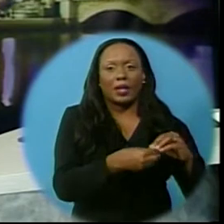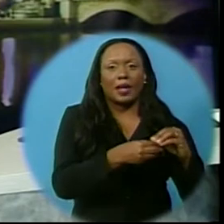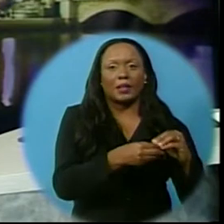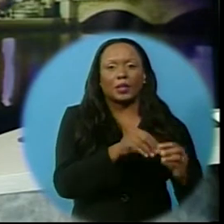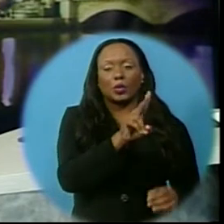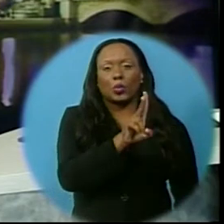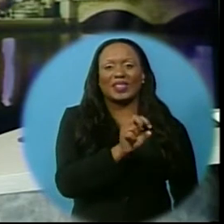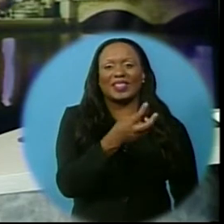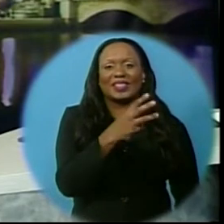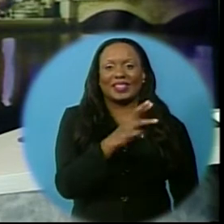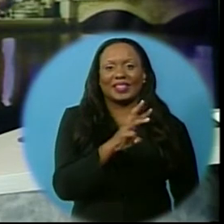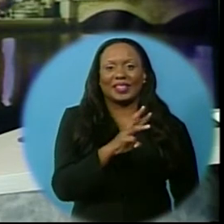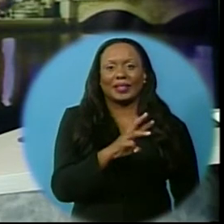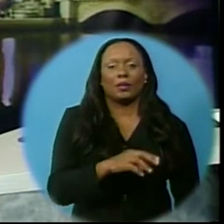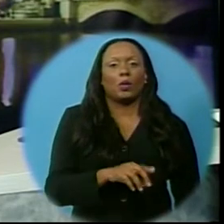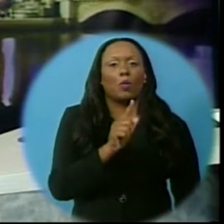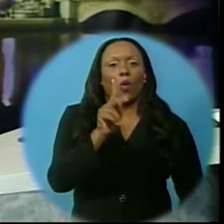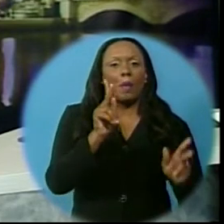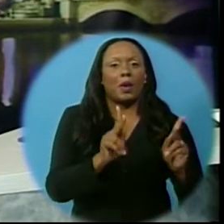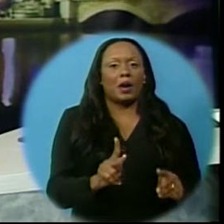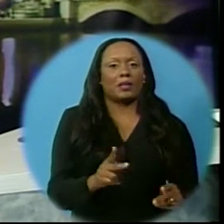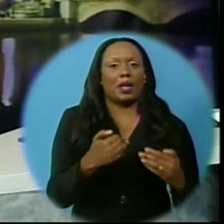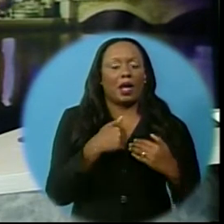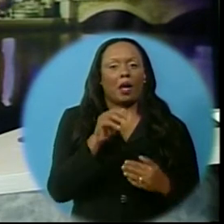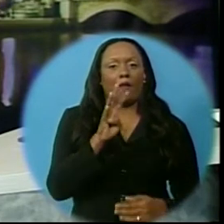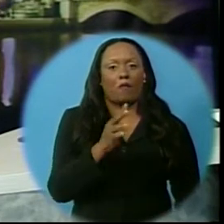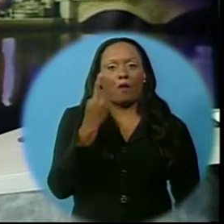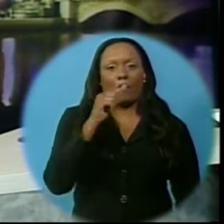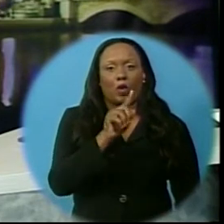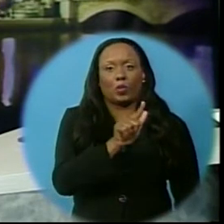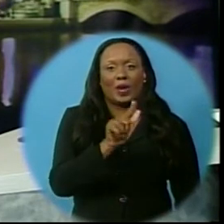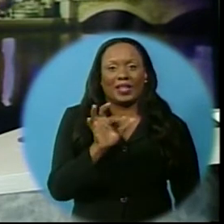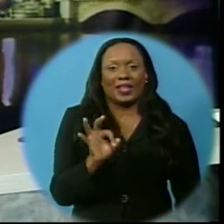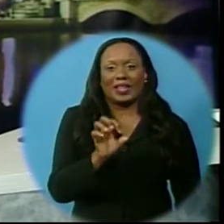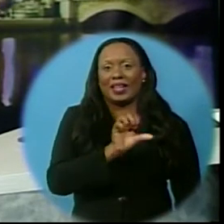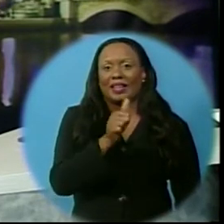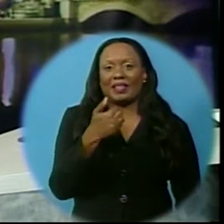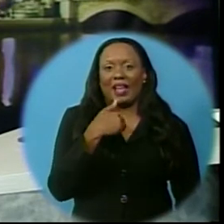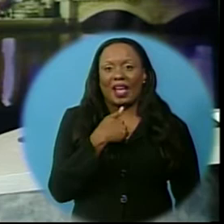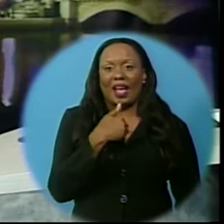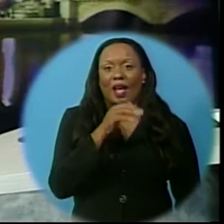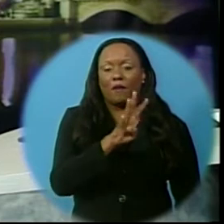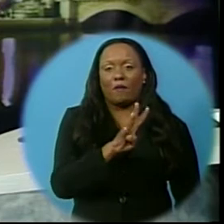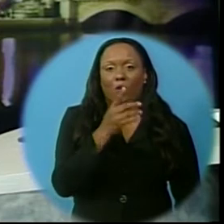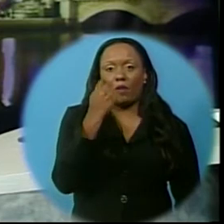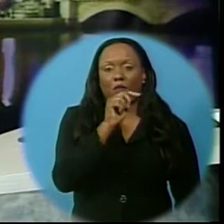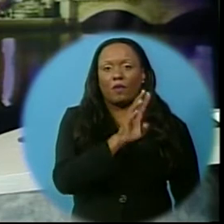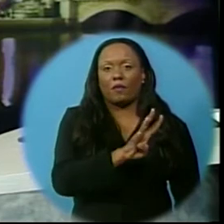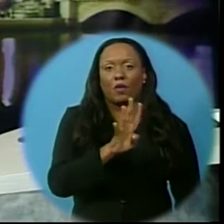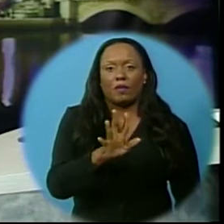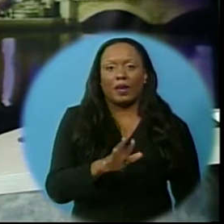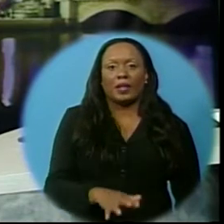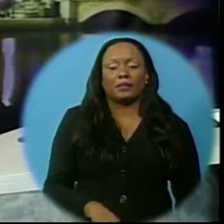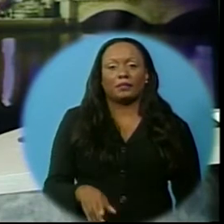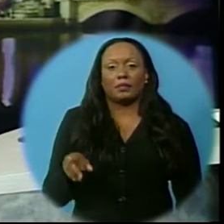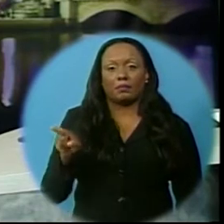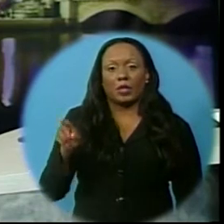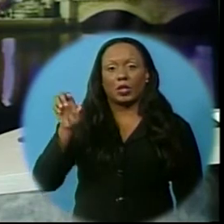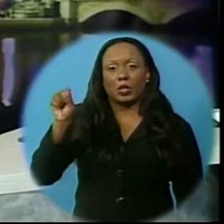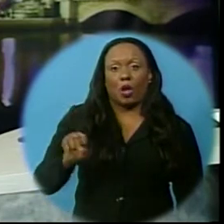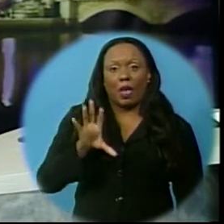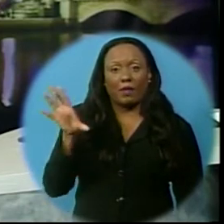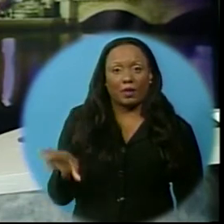216. Marnie Markle did the damage, taking 4-4-29, while Dale Steyn took 4-4-45.